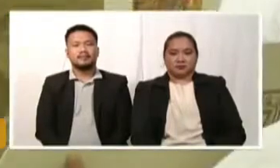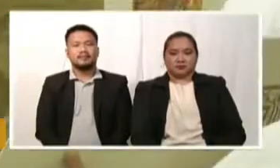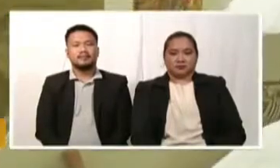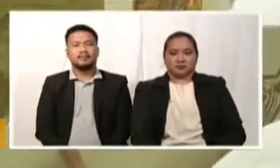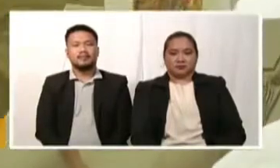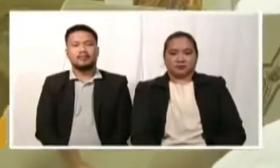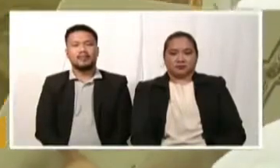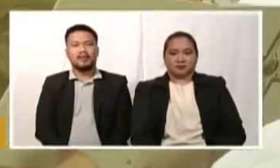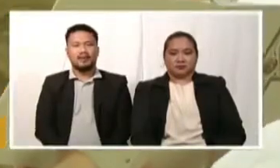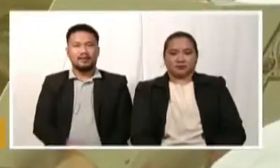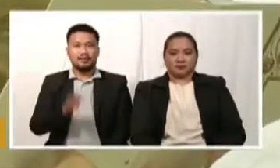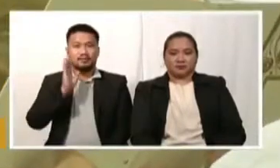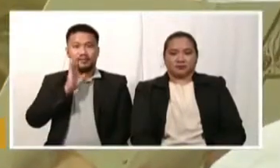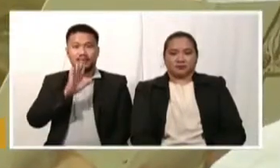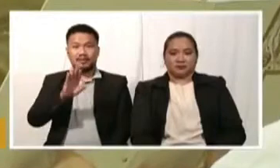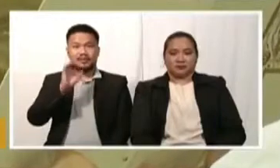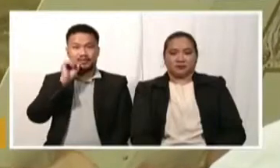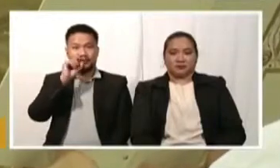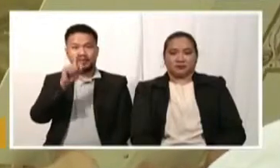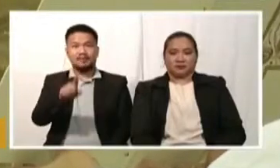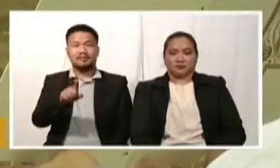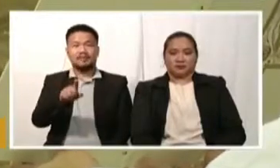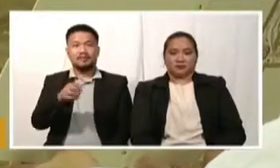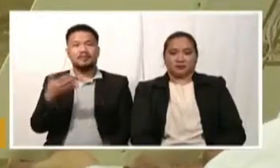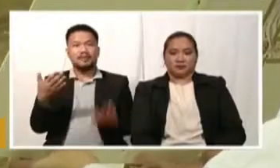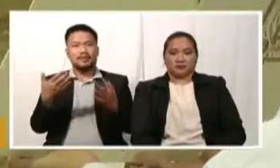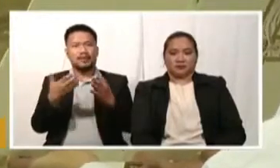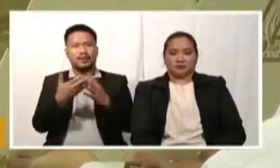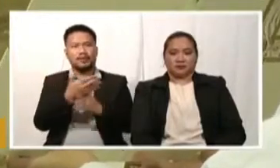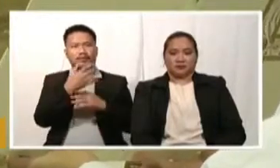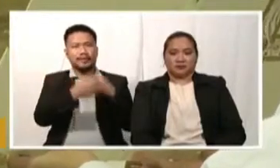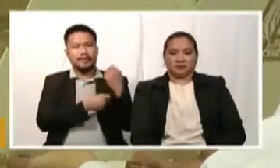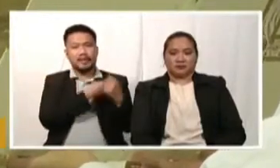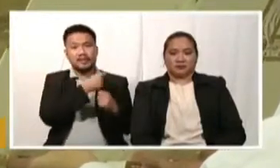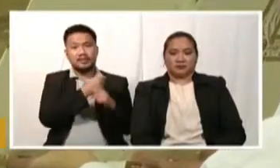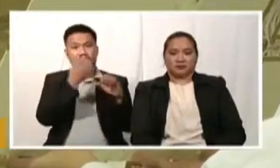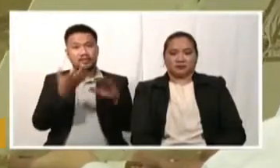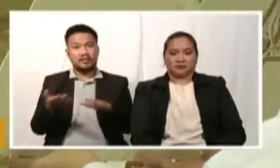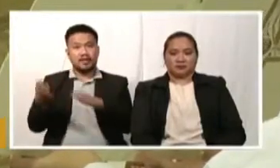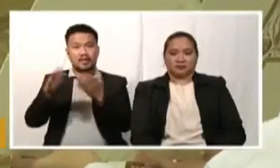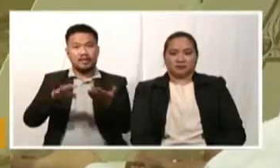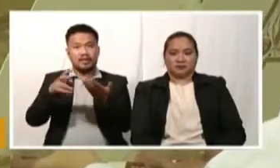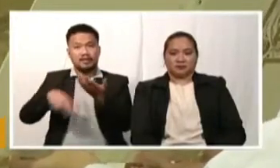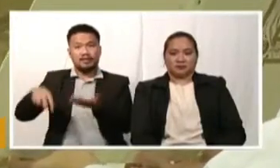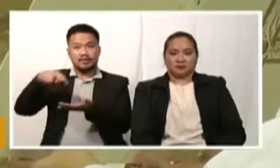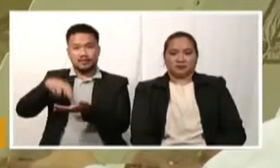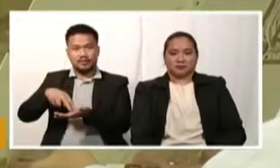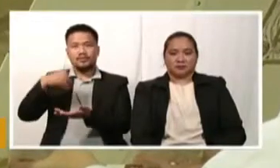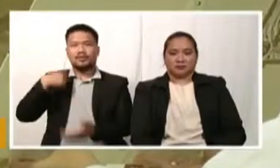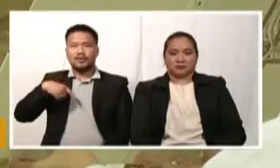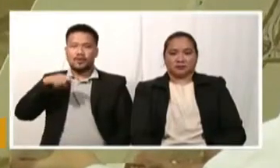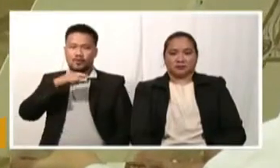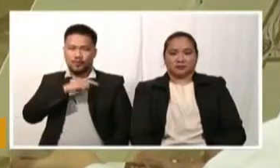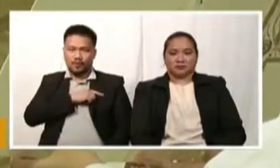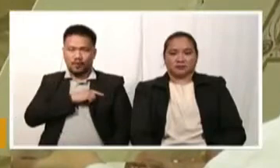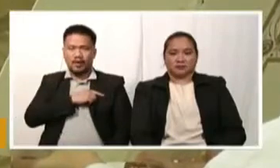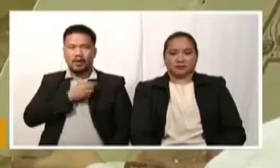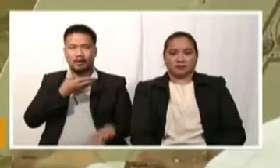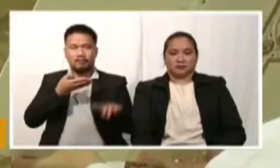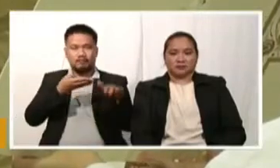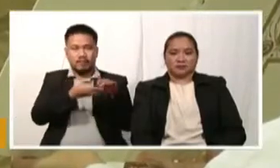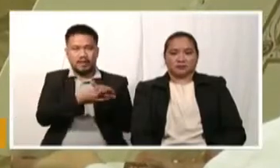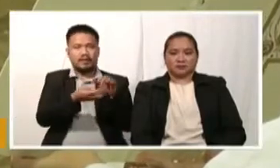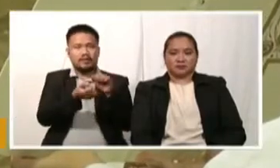Dear brothers and sisters, through the Paschal mystery, we have been buried with Christ in